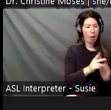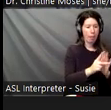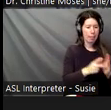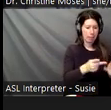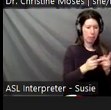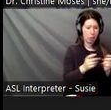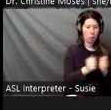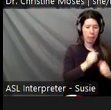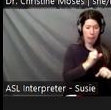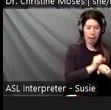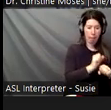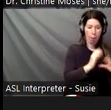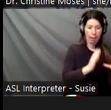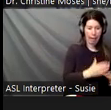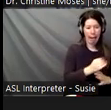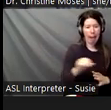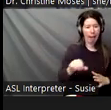government.